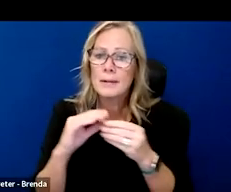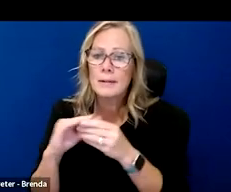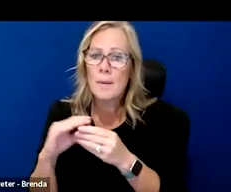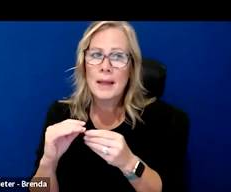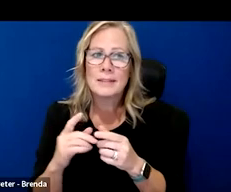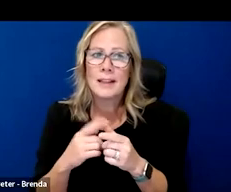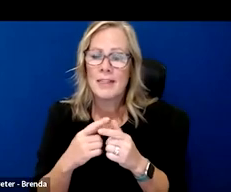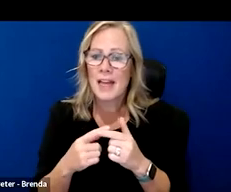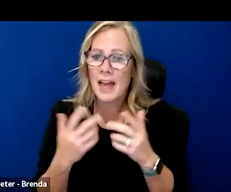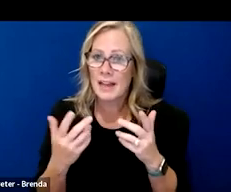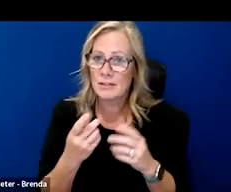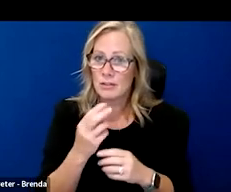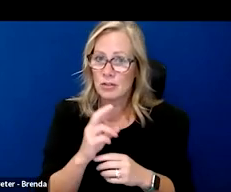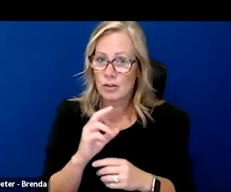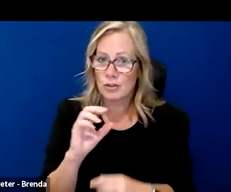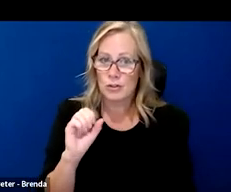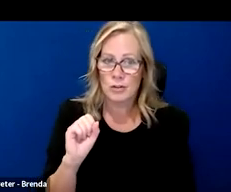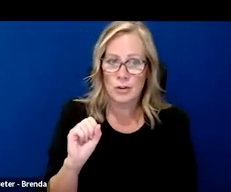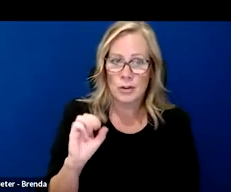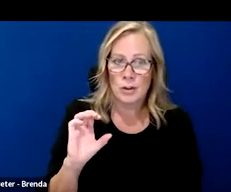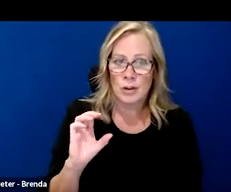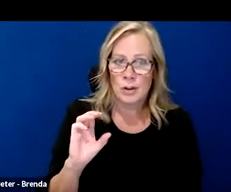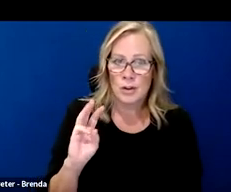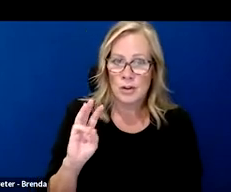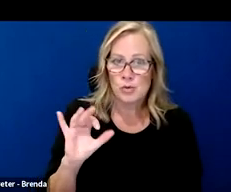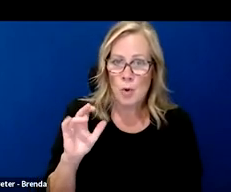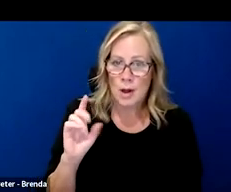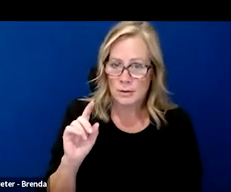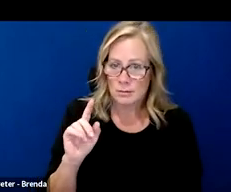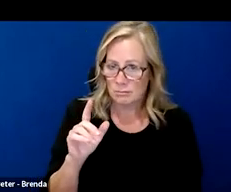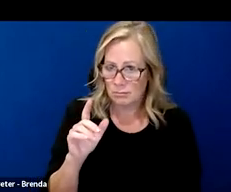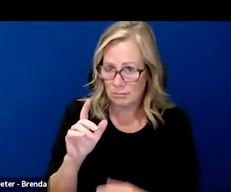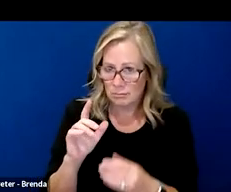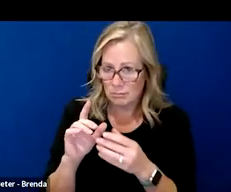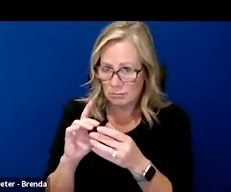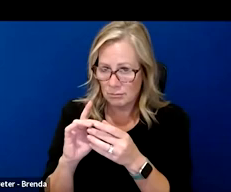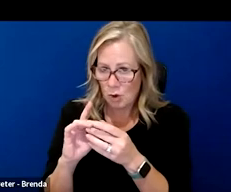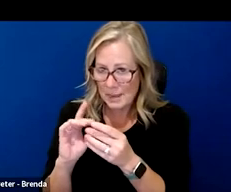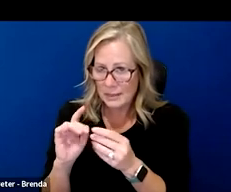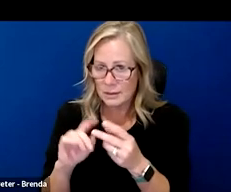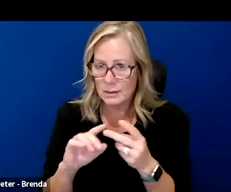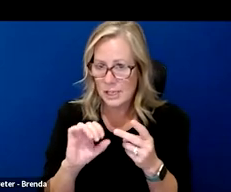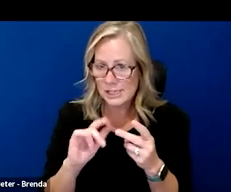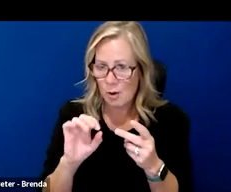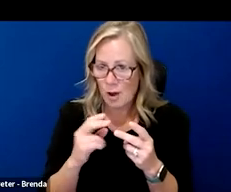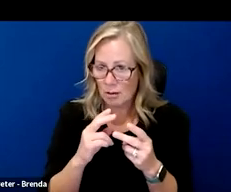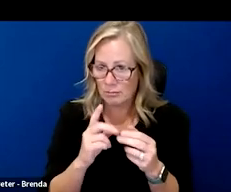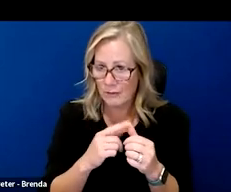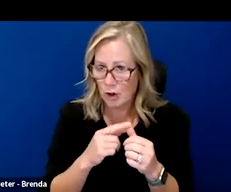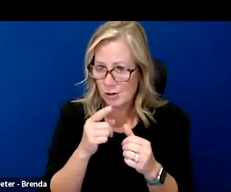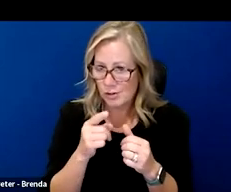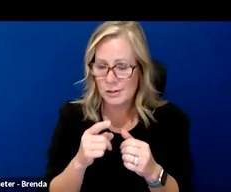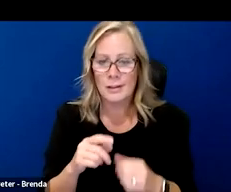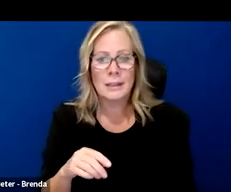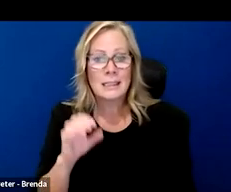then Dr. Schwandt, you can follow? Yeah, totally. So I think, well, we've obviously already covered it, but taking steps